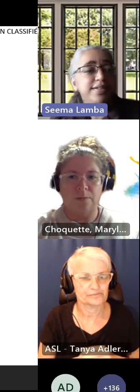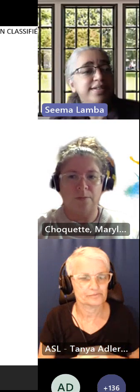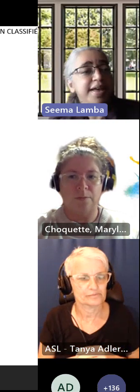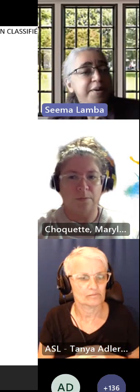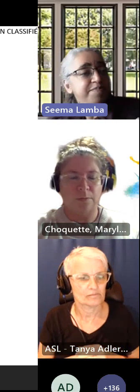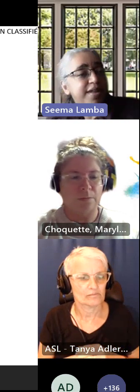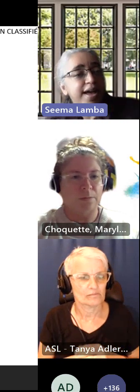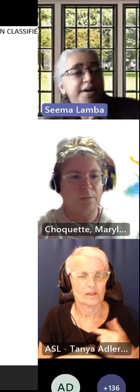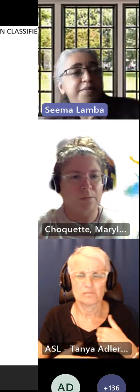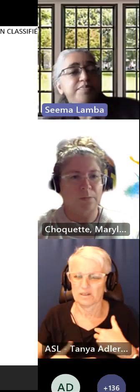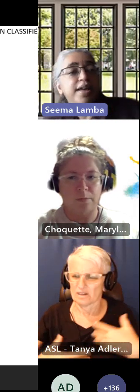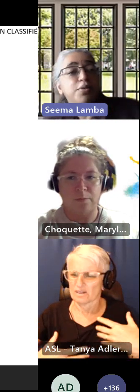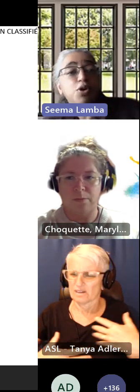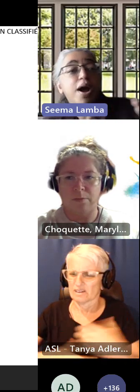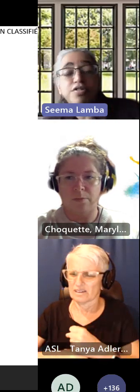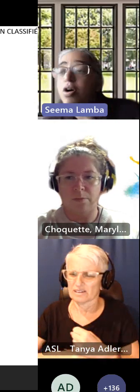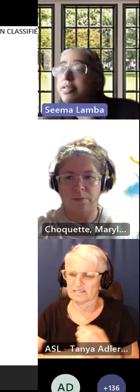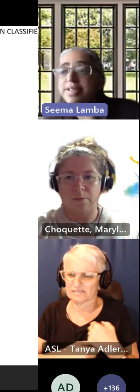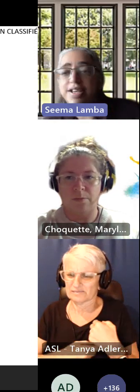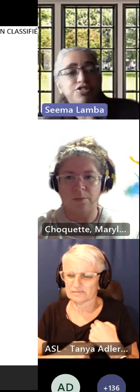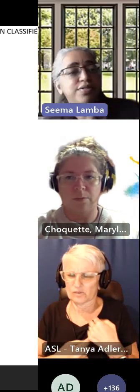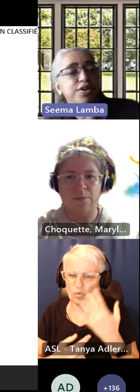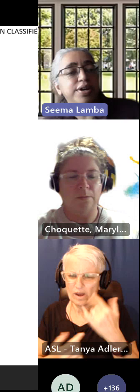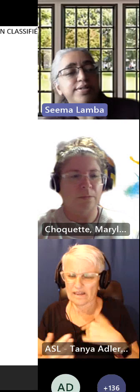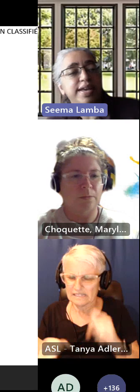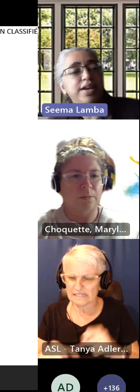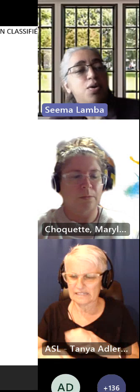that because it requires